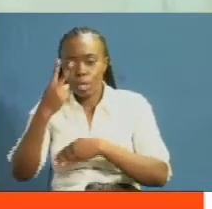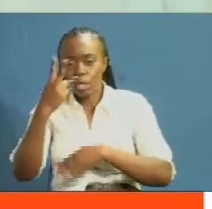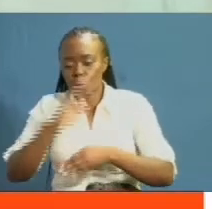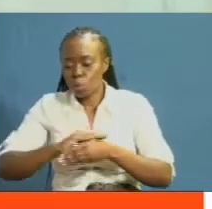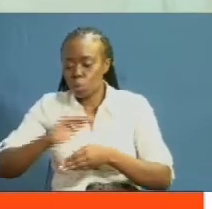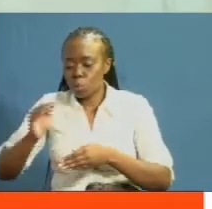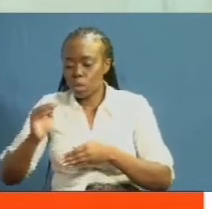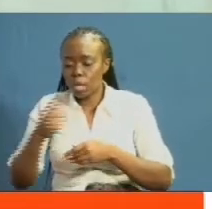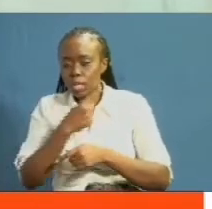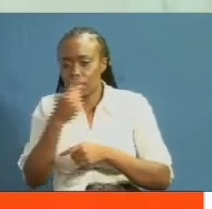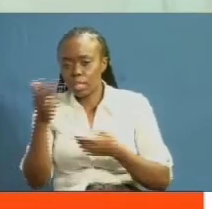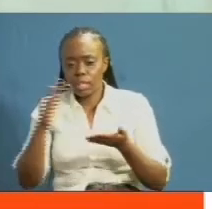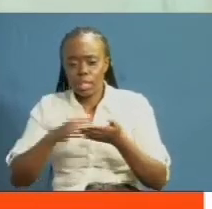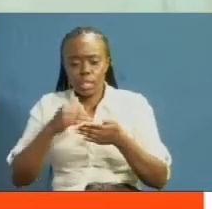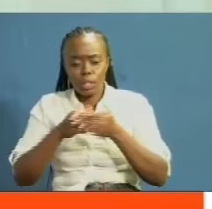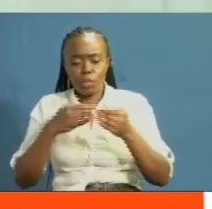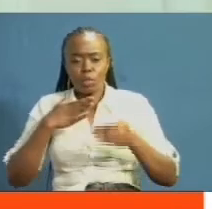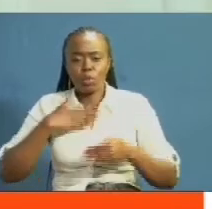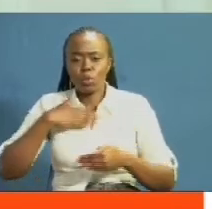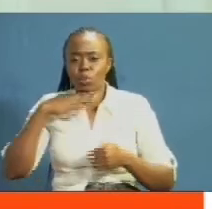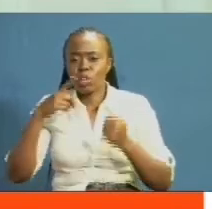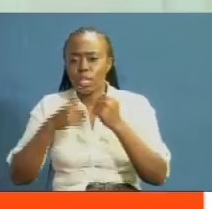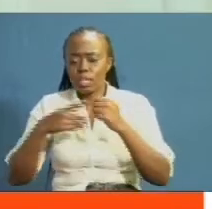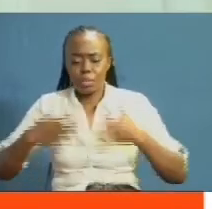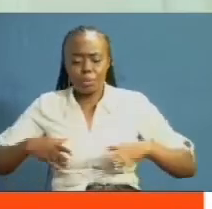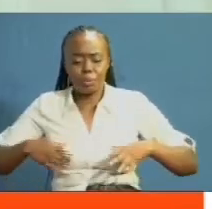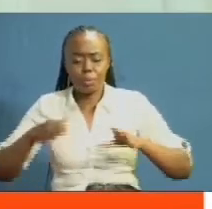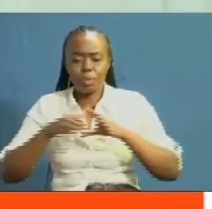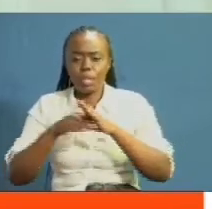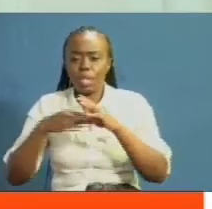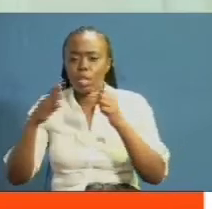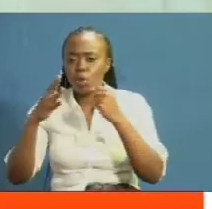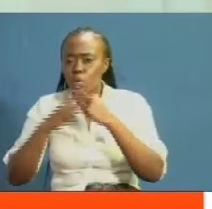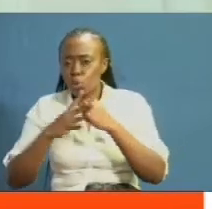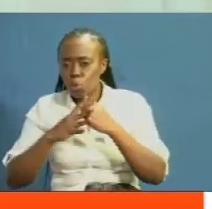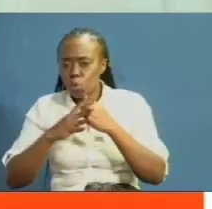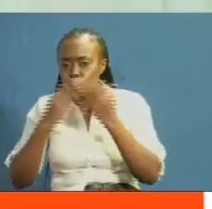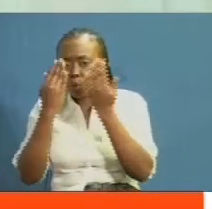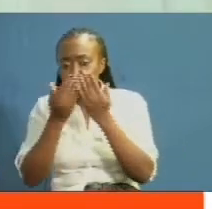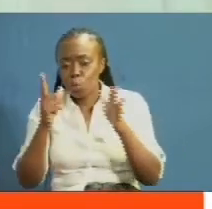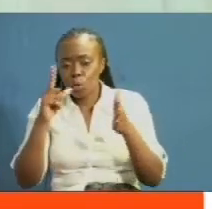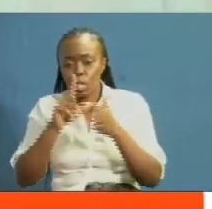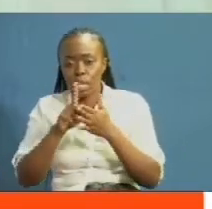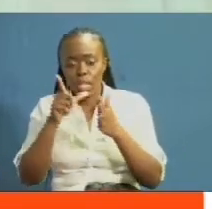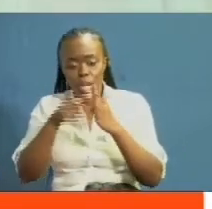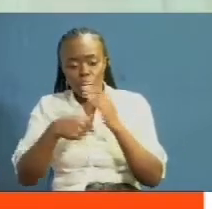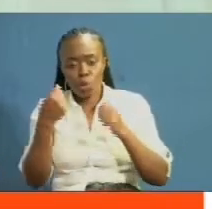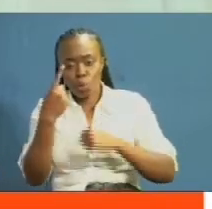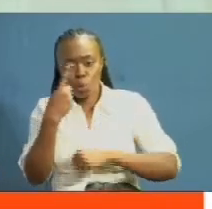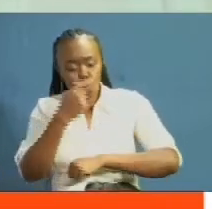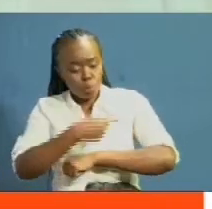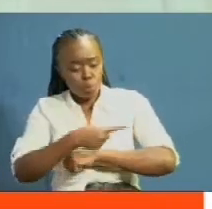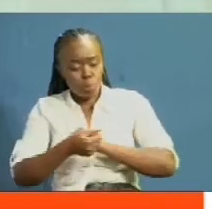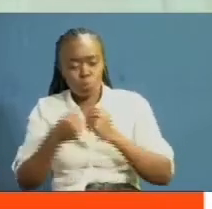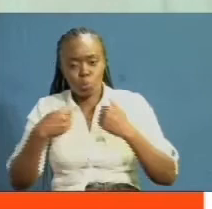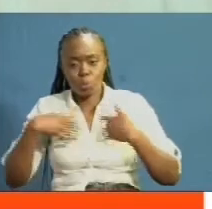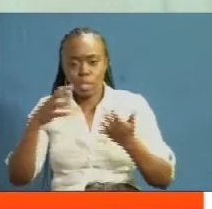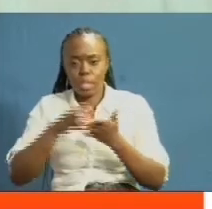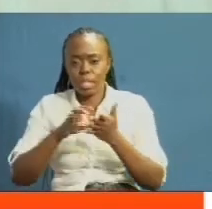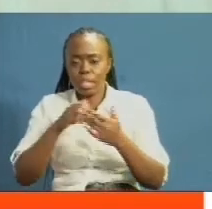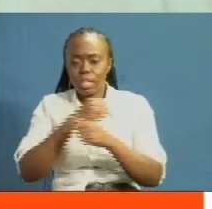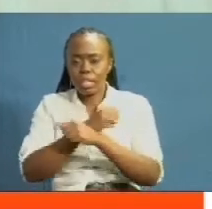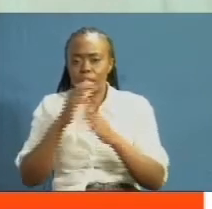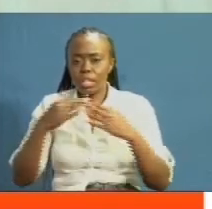counties. This comes after the death of 6 people, including 4 minors, in the last 1 month. The cases of insecurity have